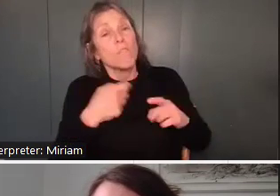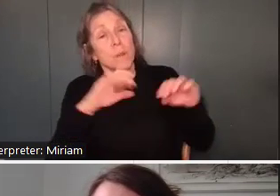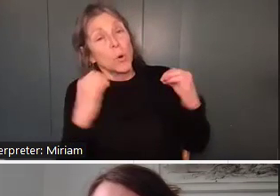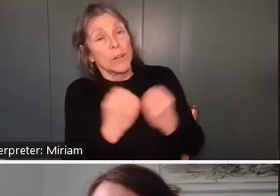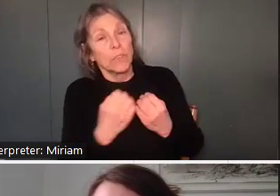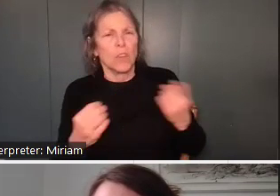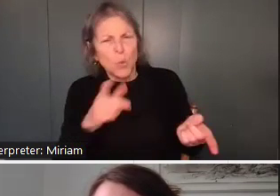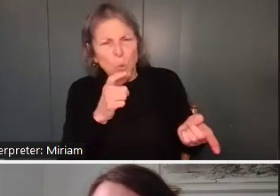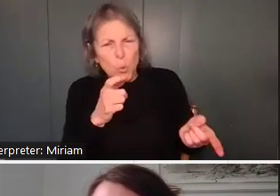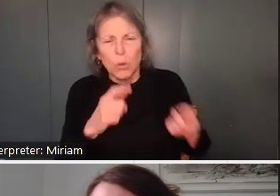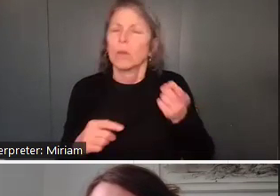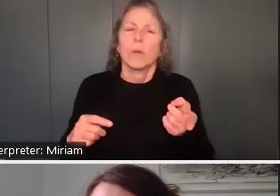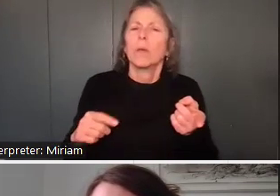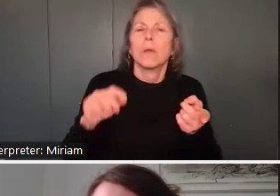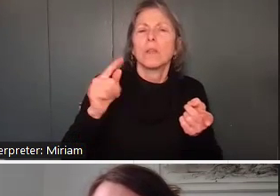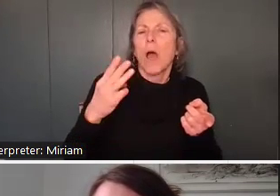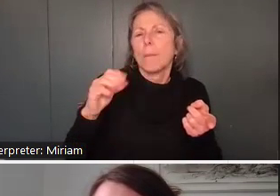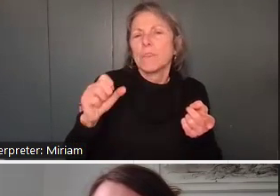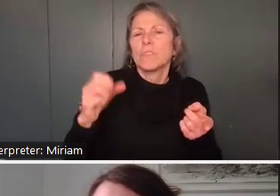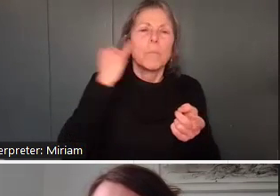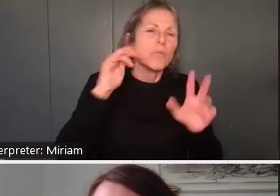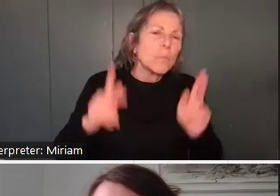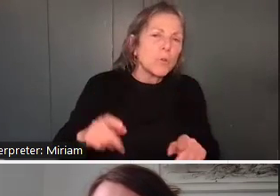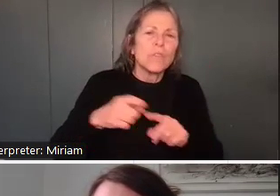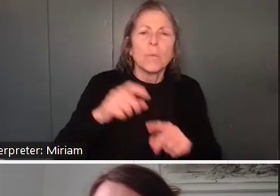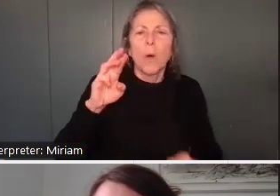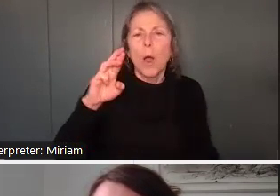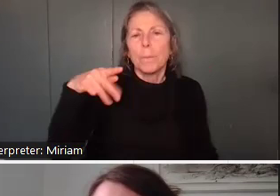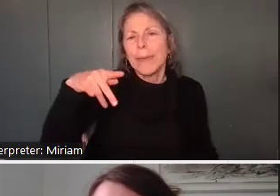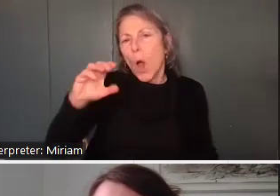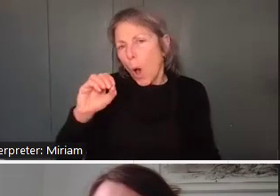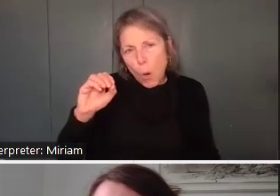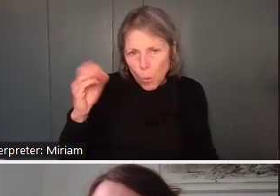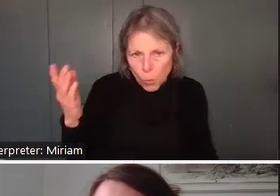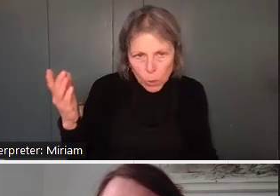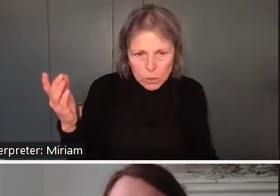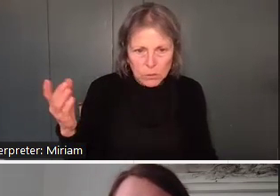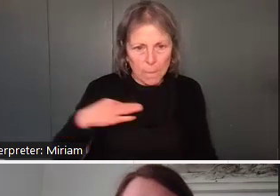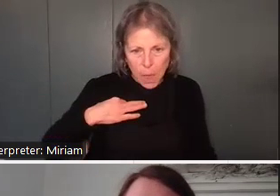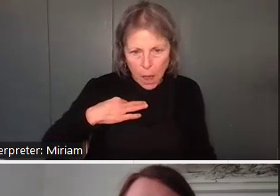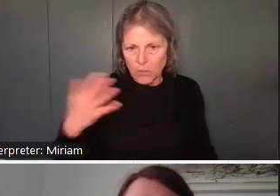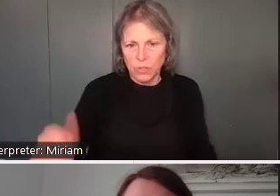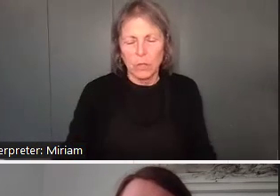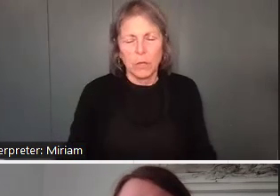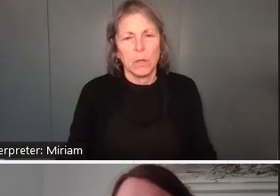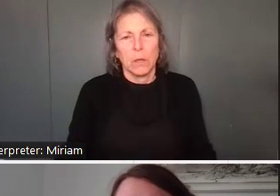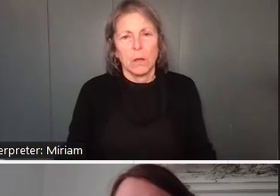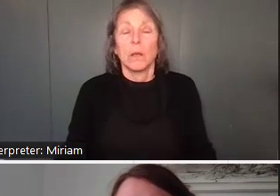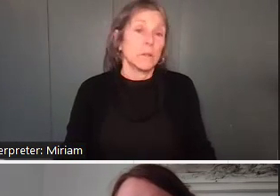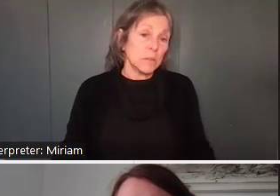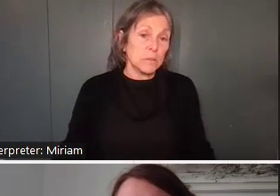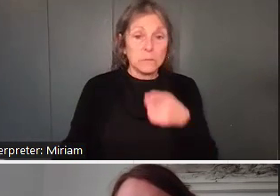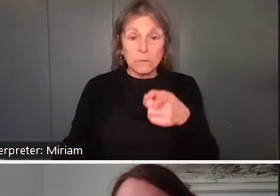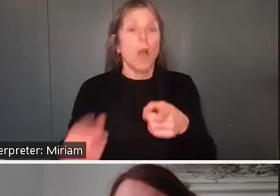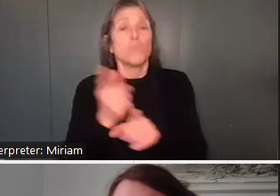leading. speaks for the organization. I mean, so like, let's say somebody from the RPO would be on here, and then somebody from, like the